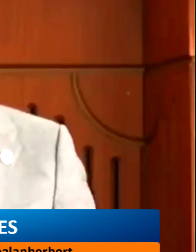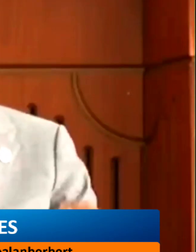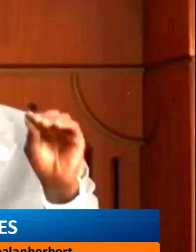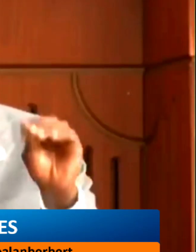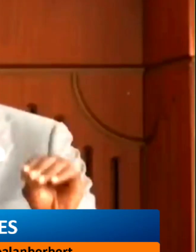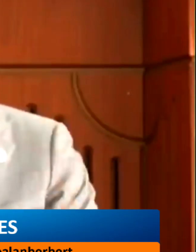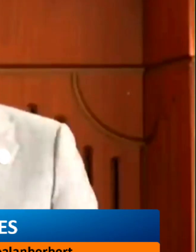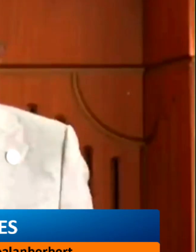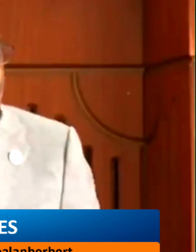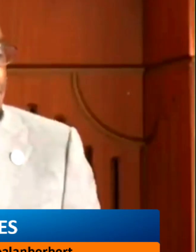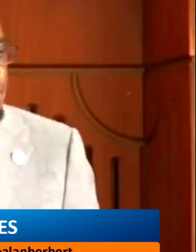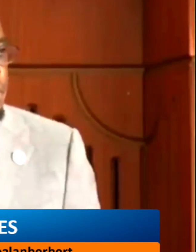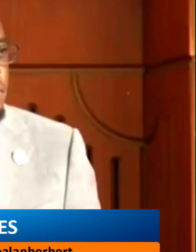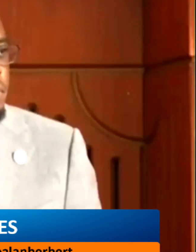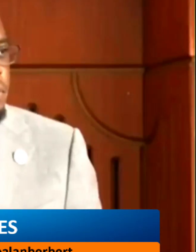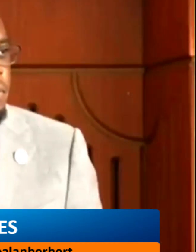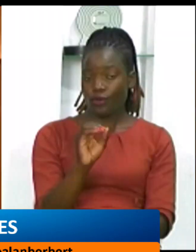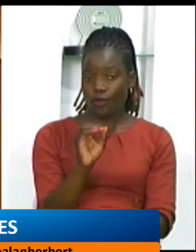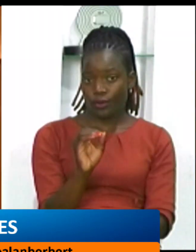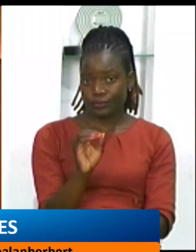That one we will not have.